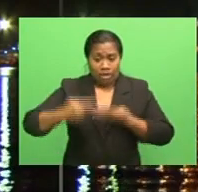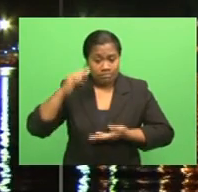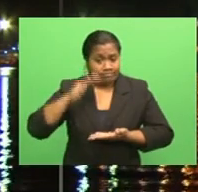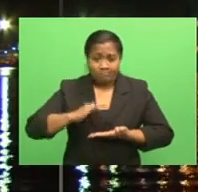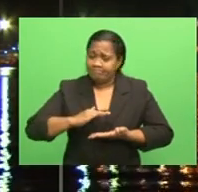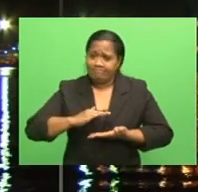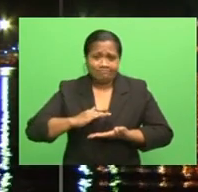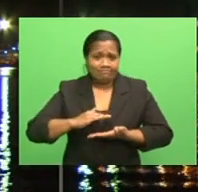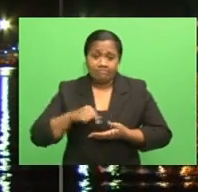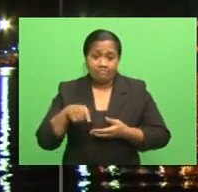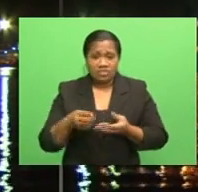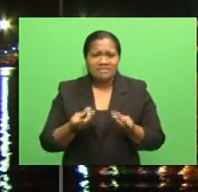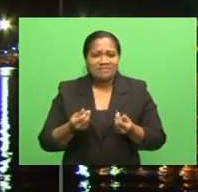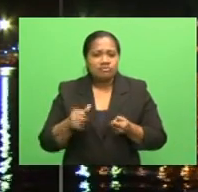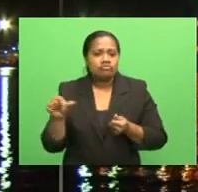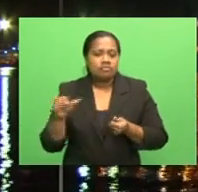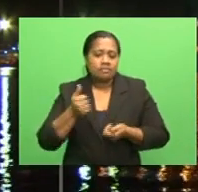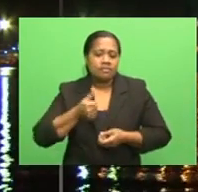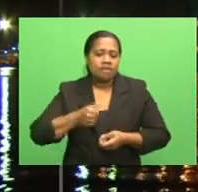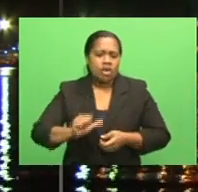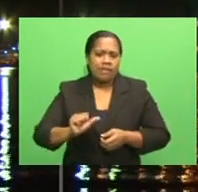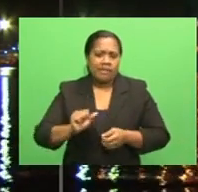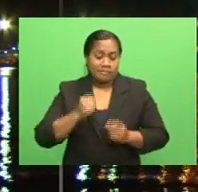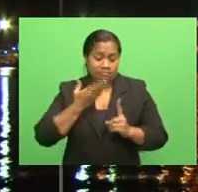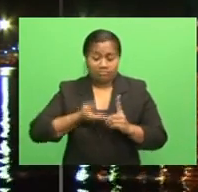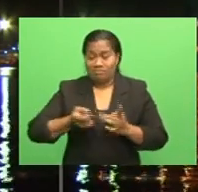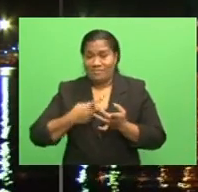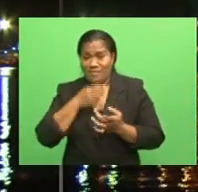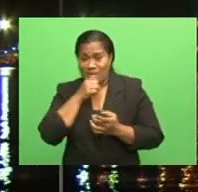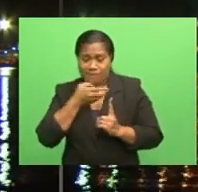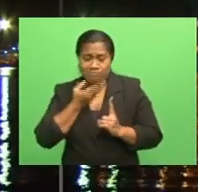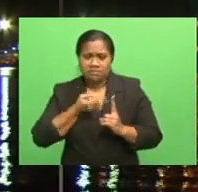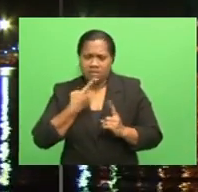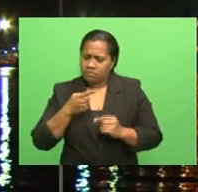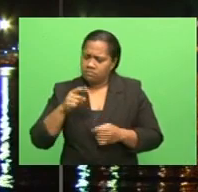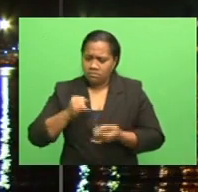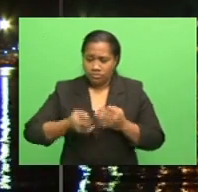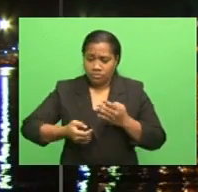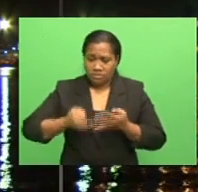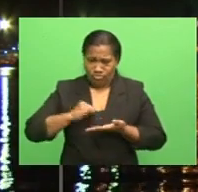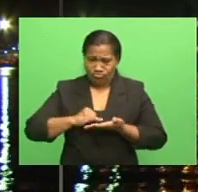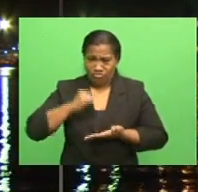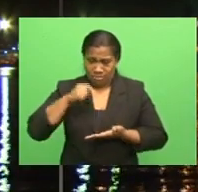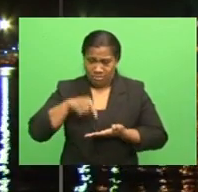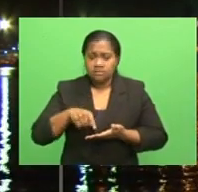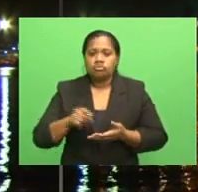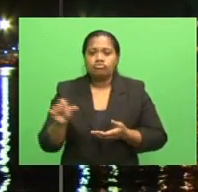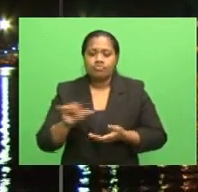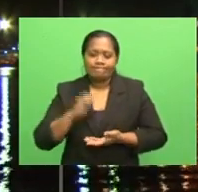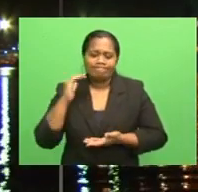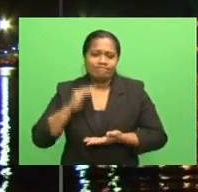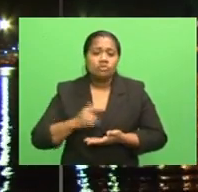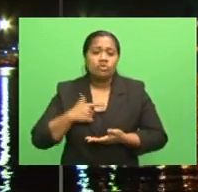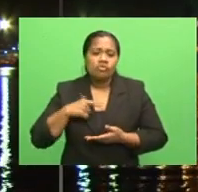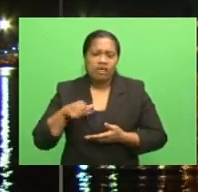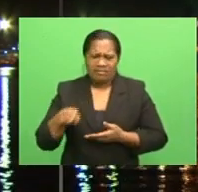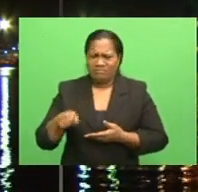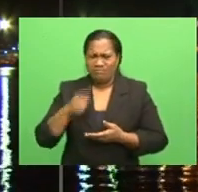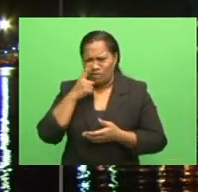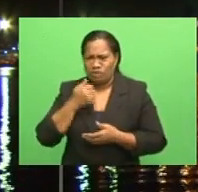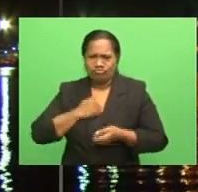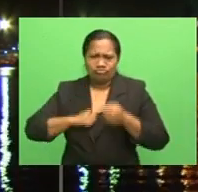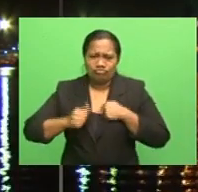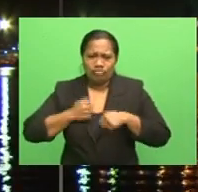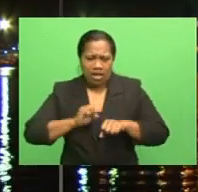should allow banks to reduce interest rates to help those businesses and individuals struggling during COVID-19.